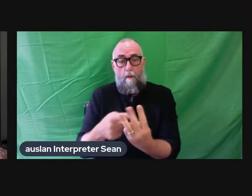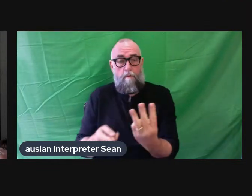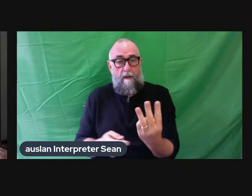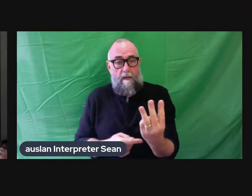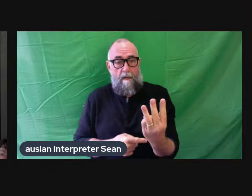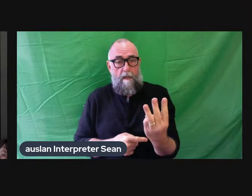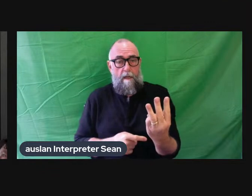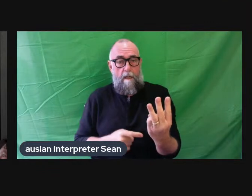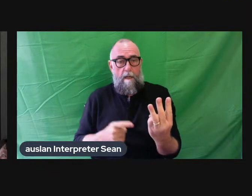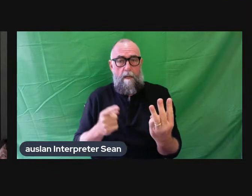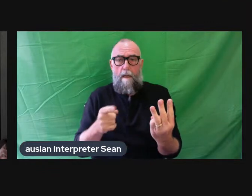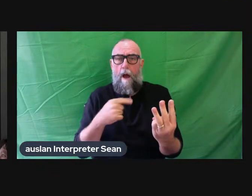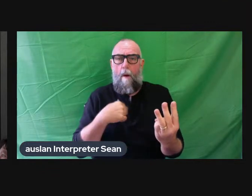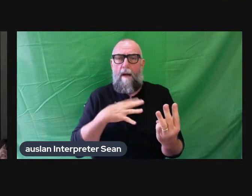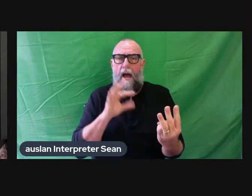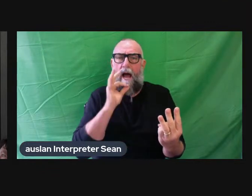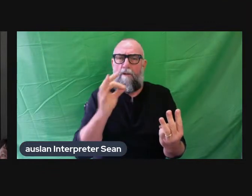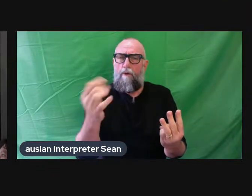room?